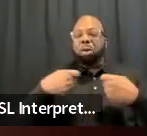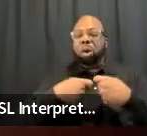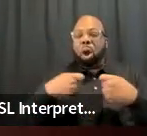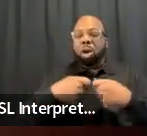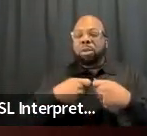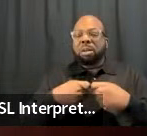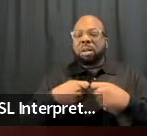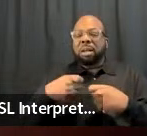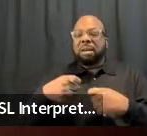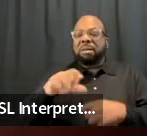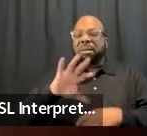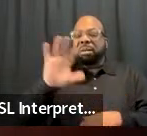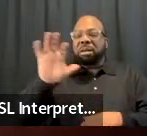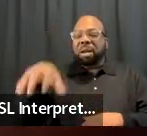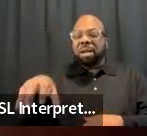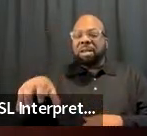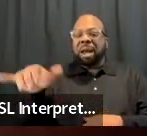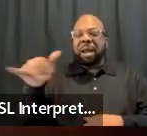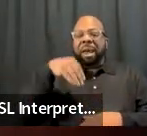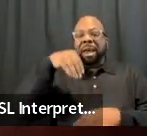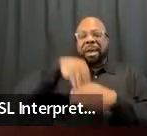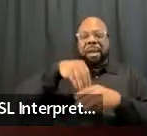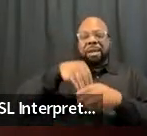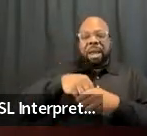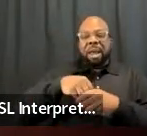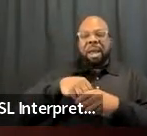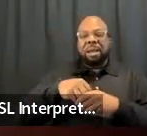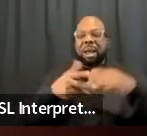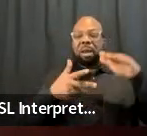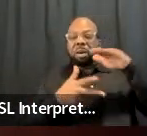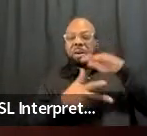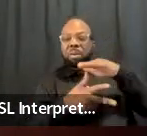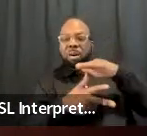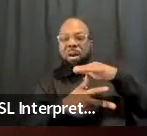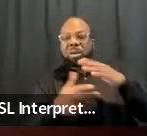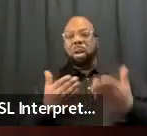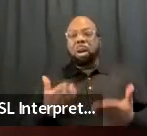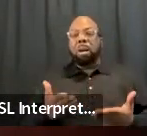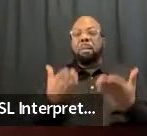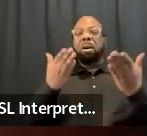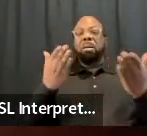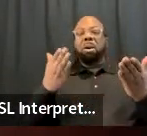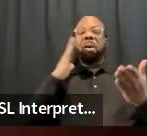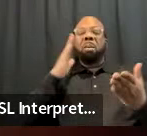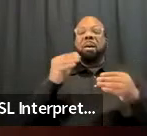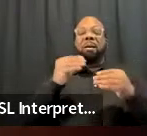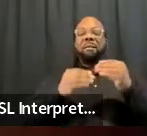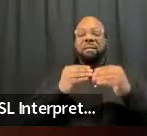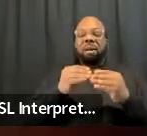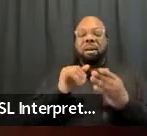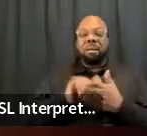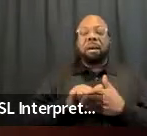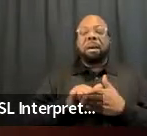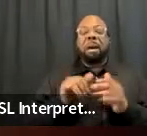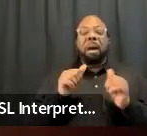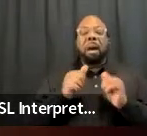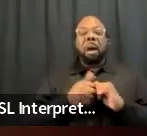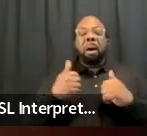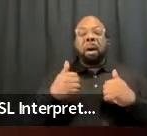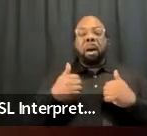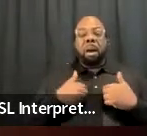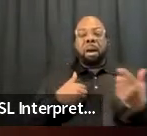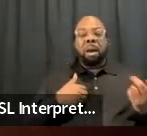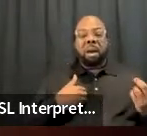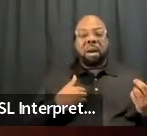indoor locations like garages. And again, the proposals that we're considering would fix that. The way we deal with storm runoff, for